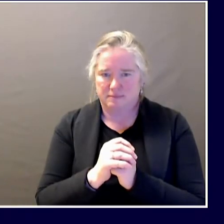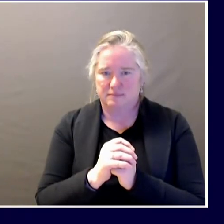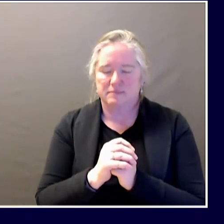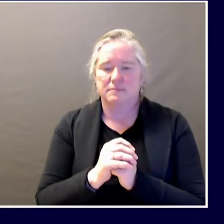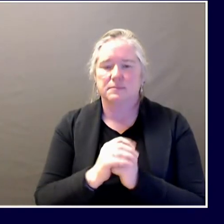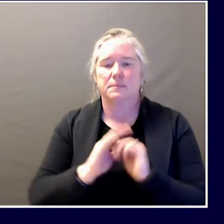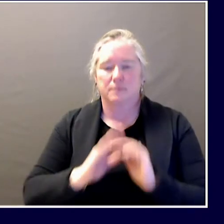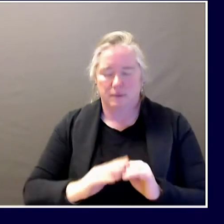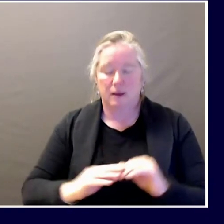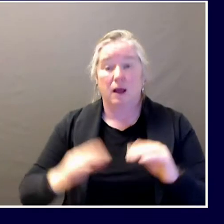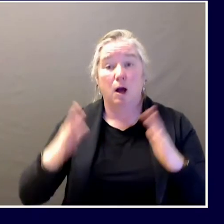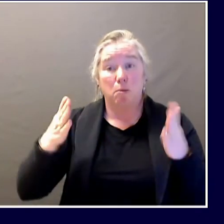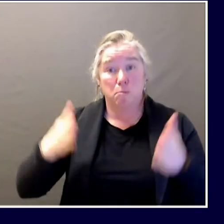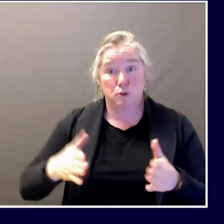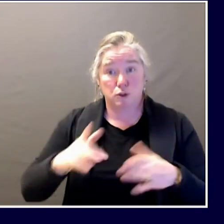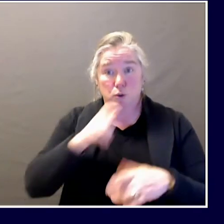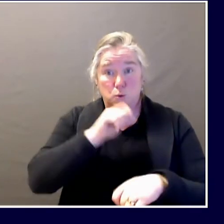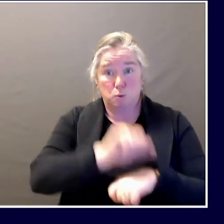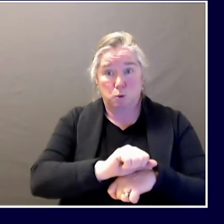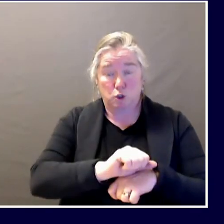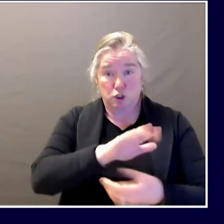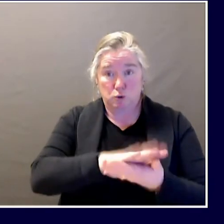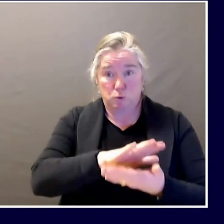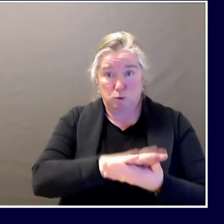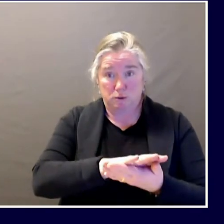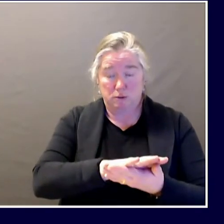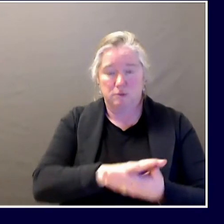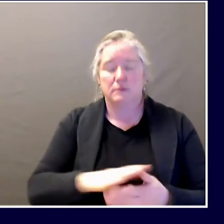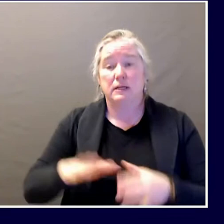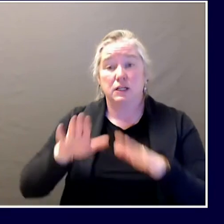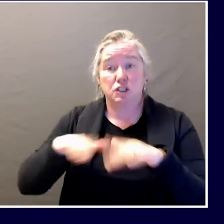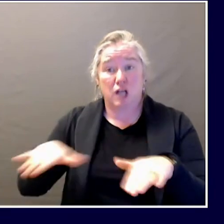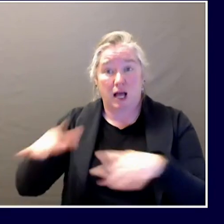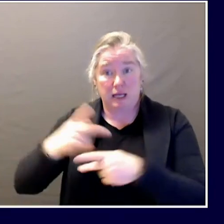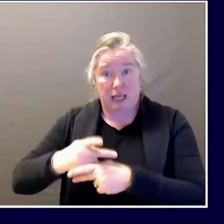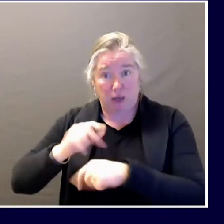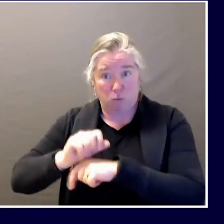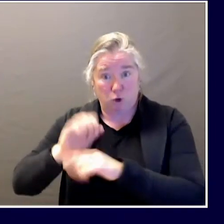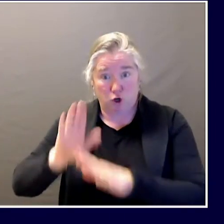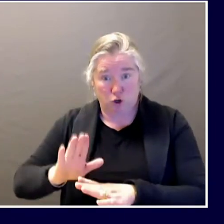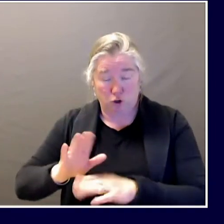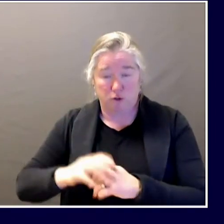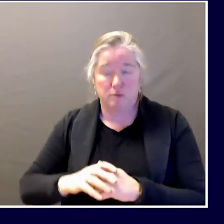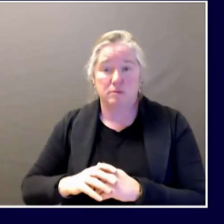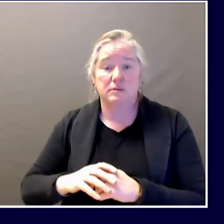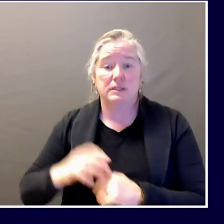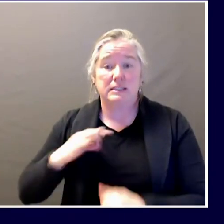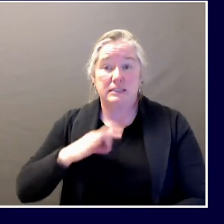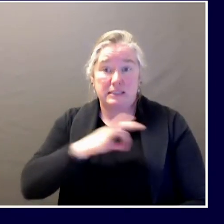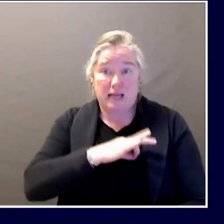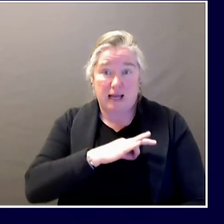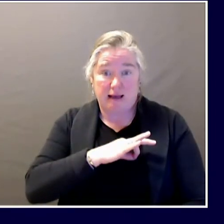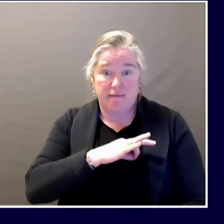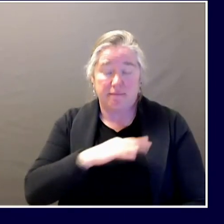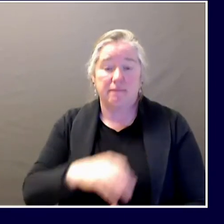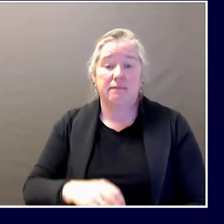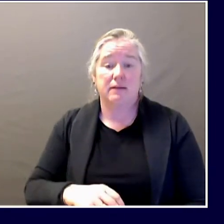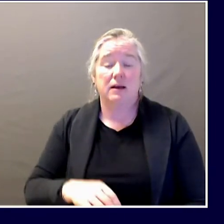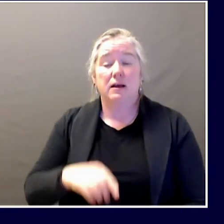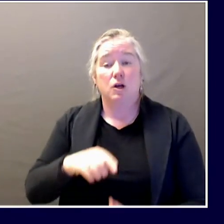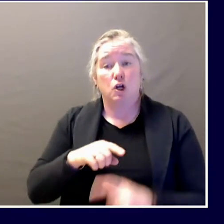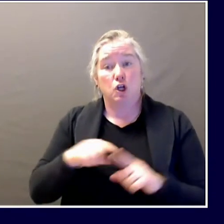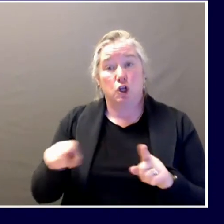teacher, a school staff person, a child care worker, and those are licensed child care workers. You need to go register on the state